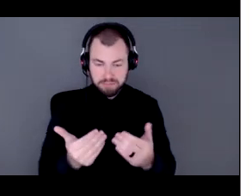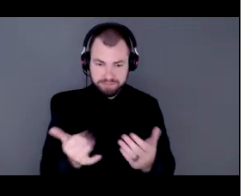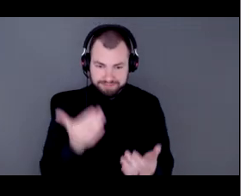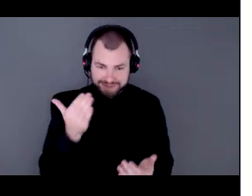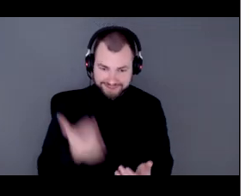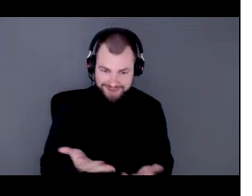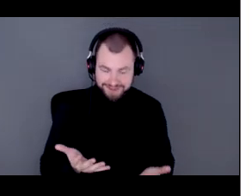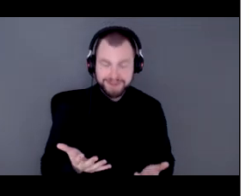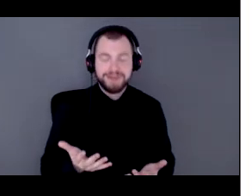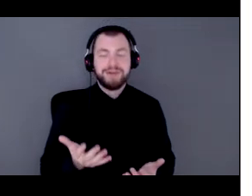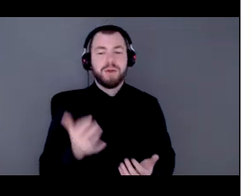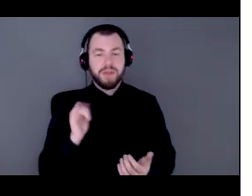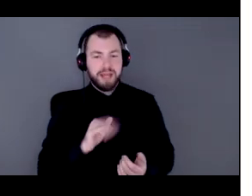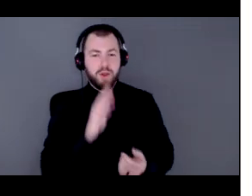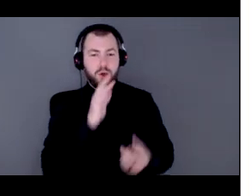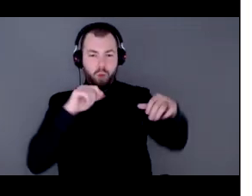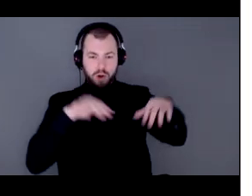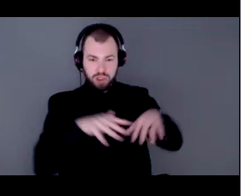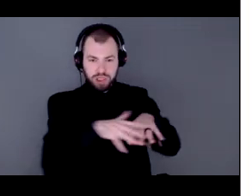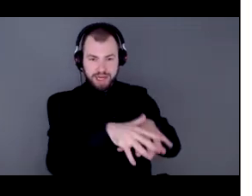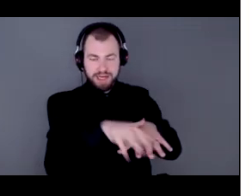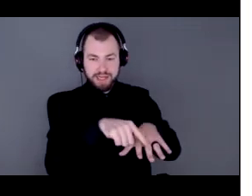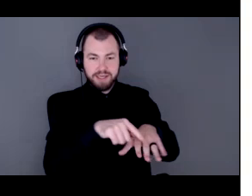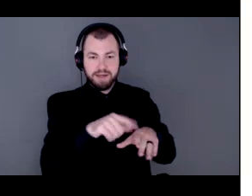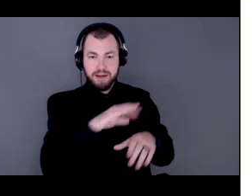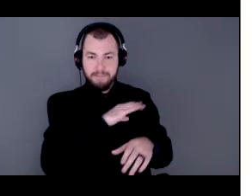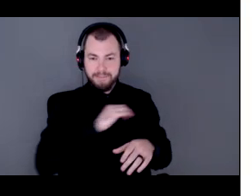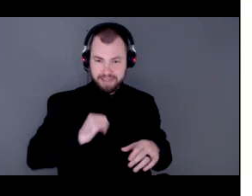the Watershed Committee has reinvigorated